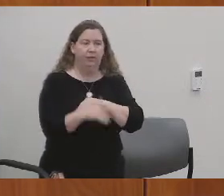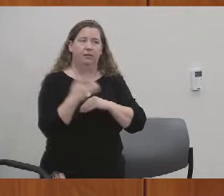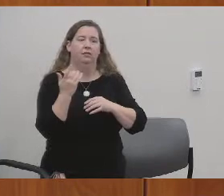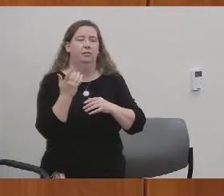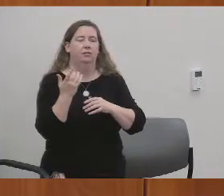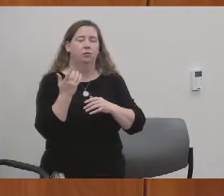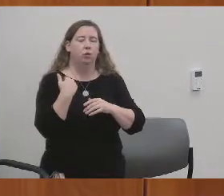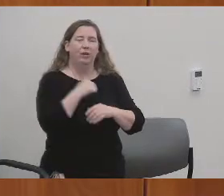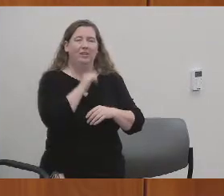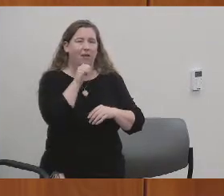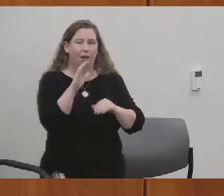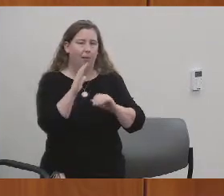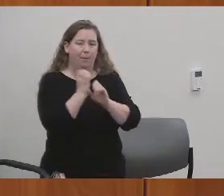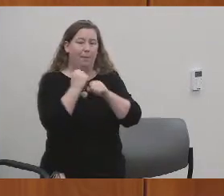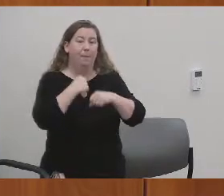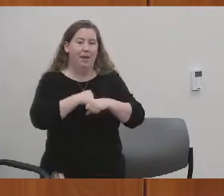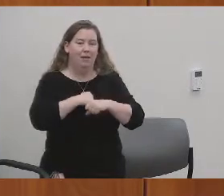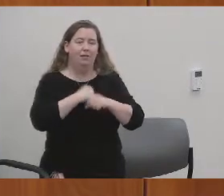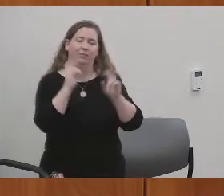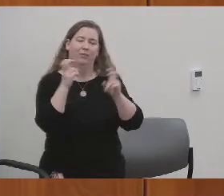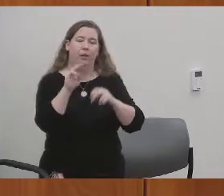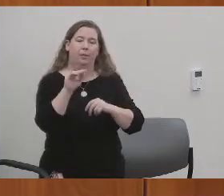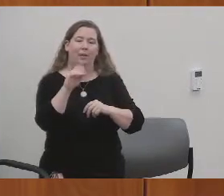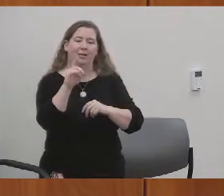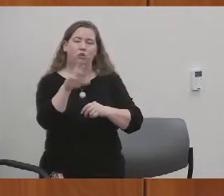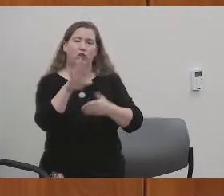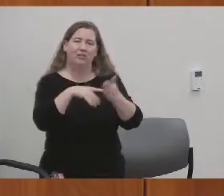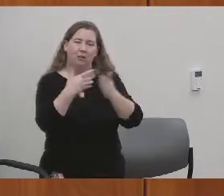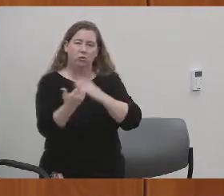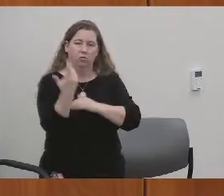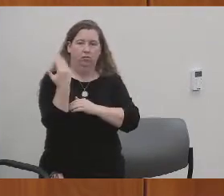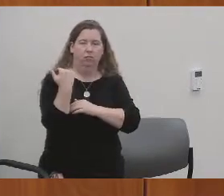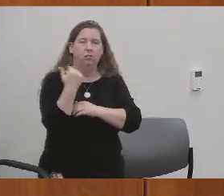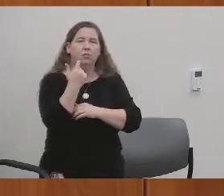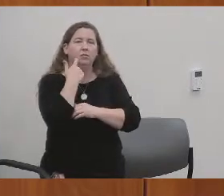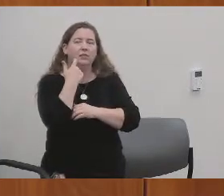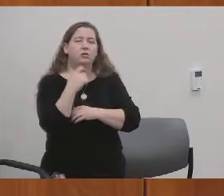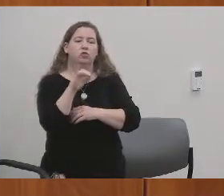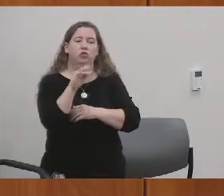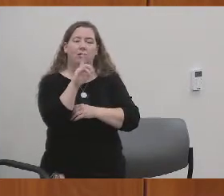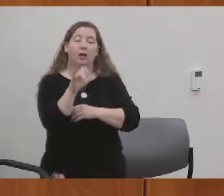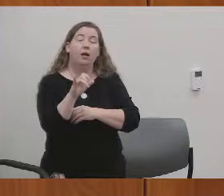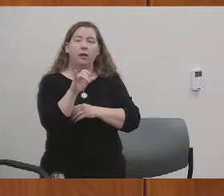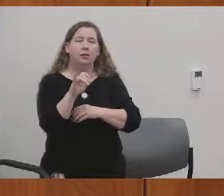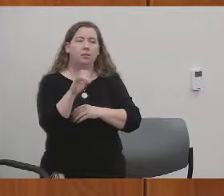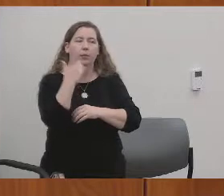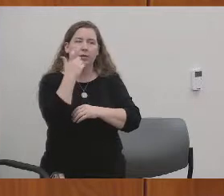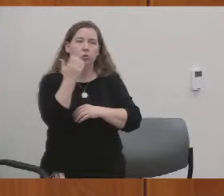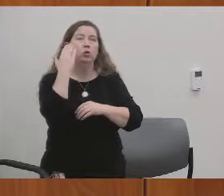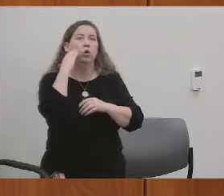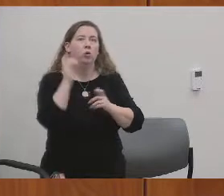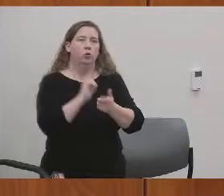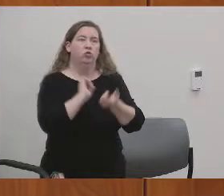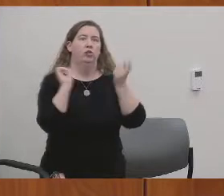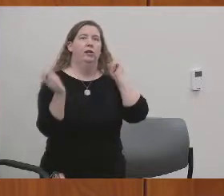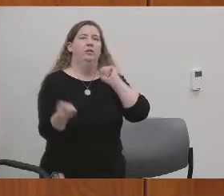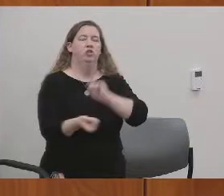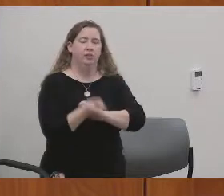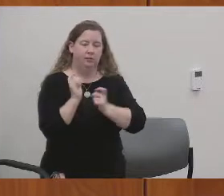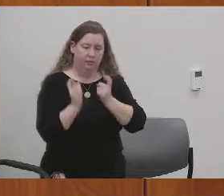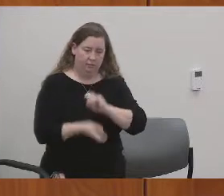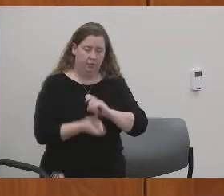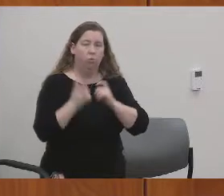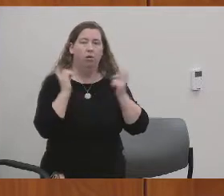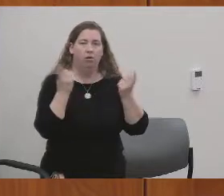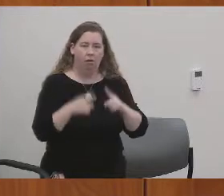we didn't, because we knew there would be a big change. And so Josh Kaufman at the high school, Misty Getz at the junior high, and